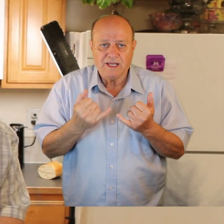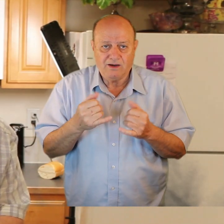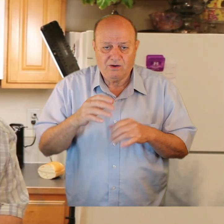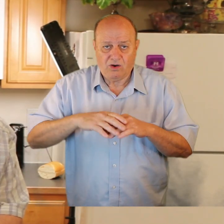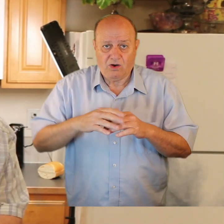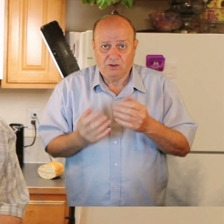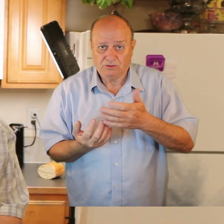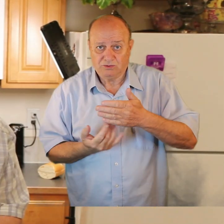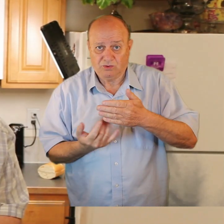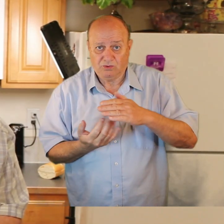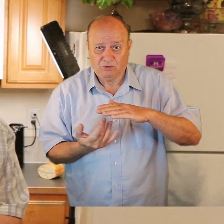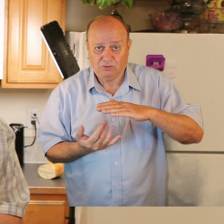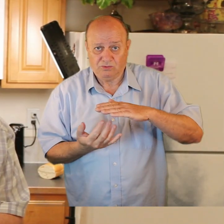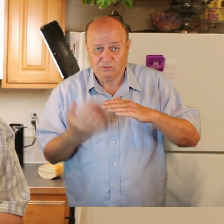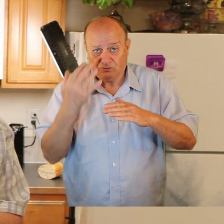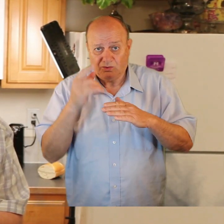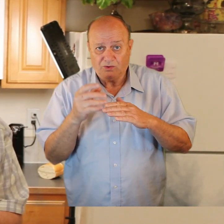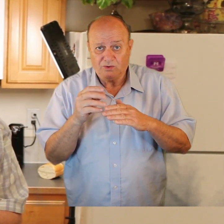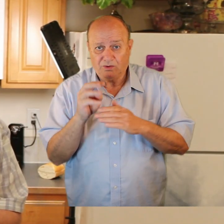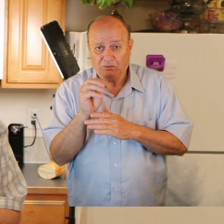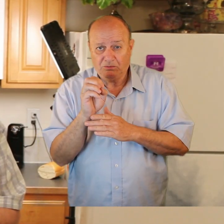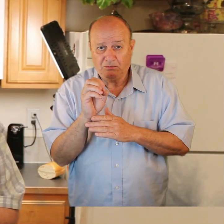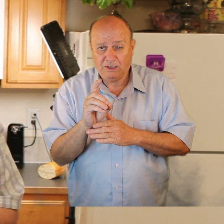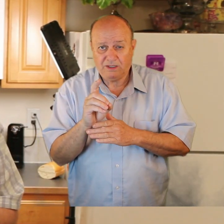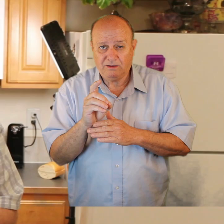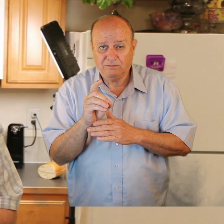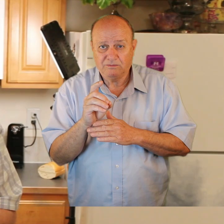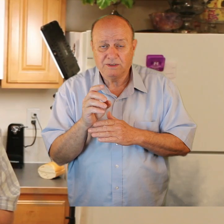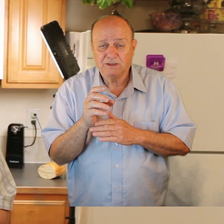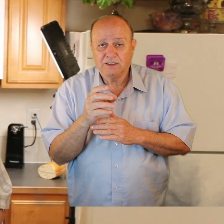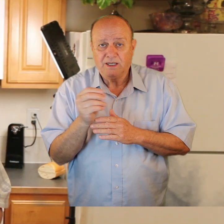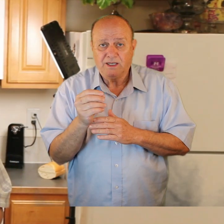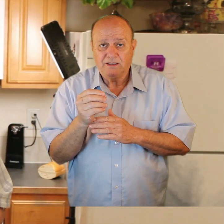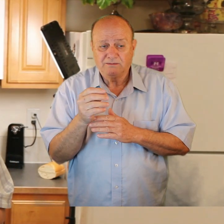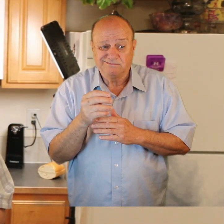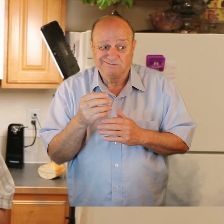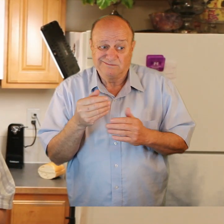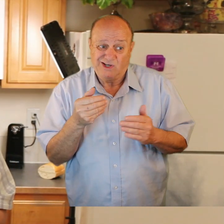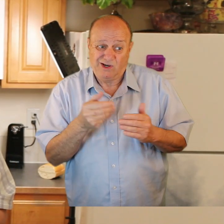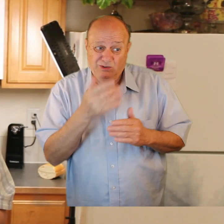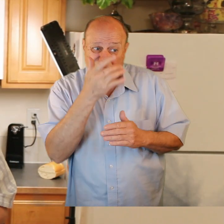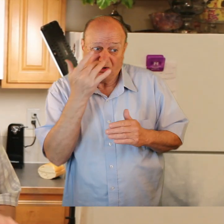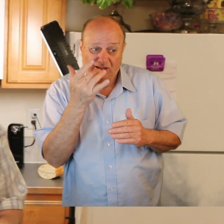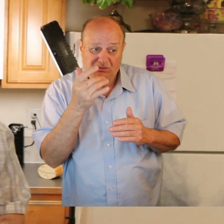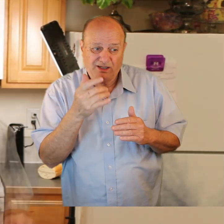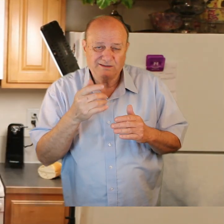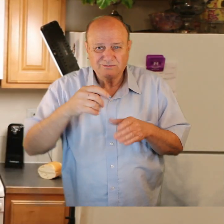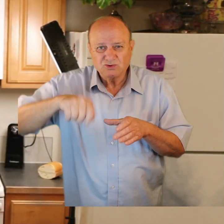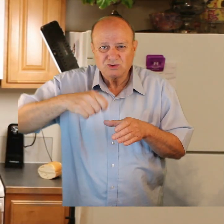heat and pretty much forget about that except for 2 or 3 times of just stirring that on the